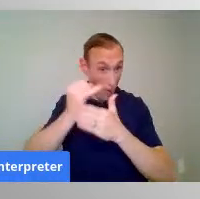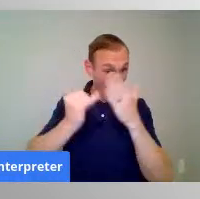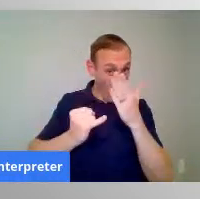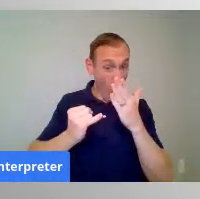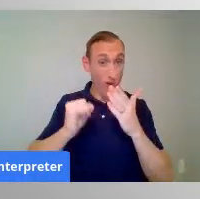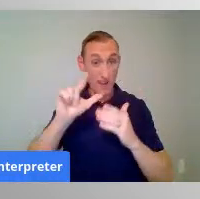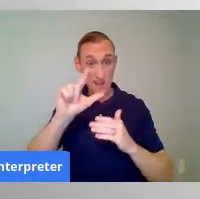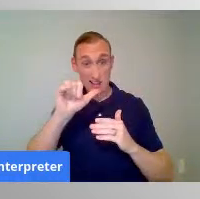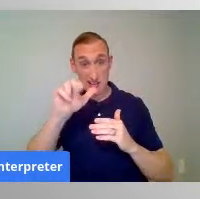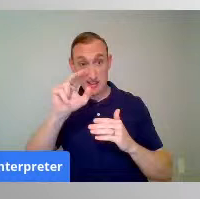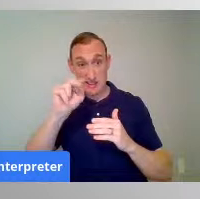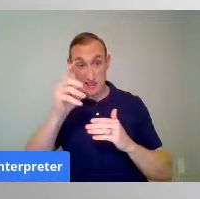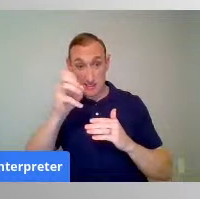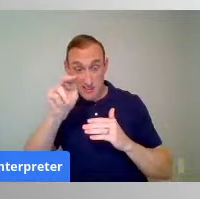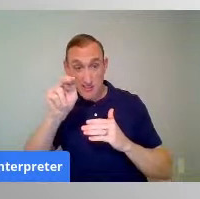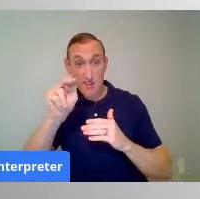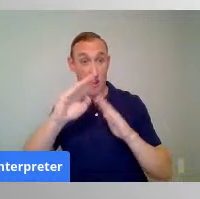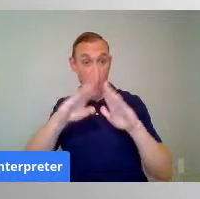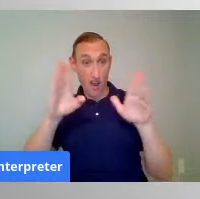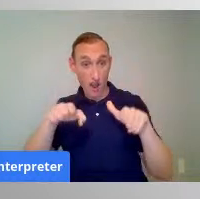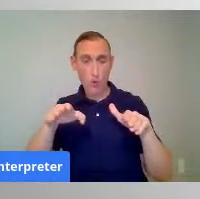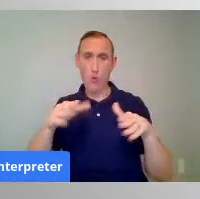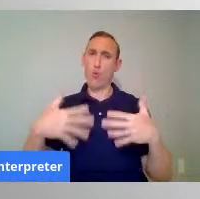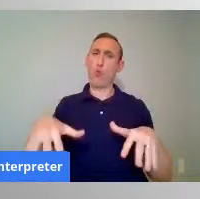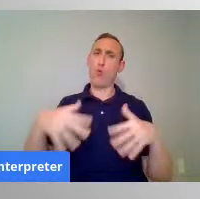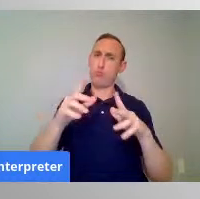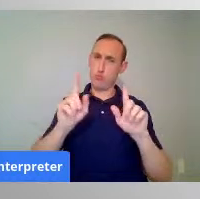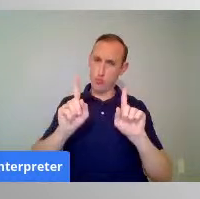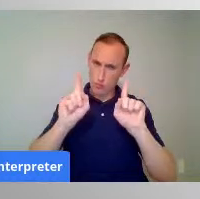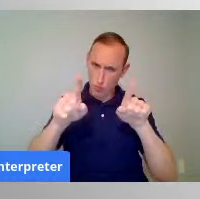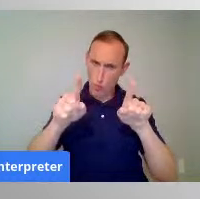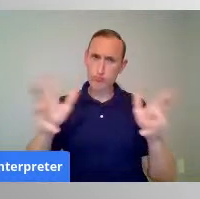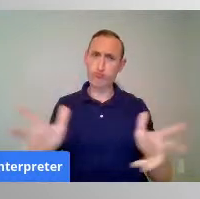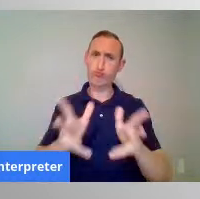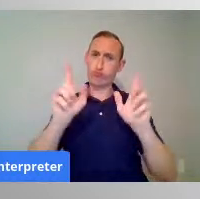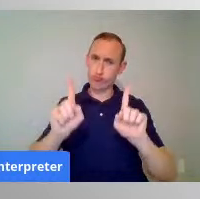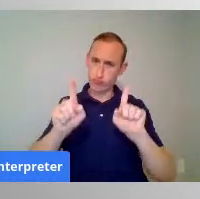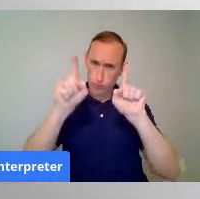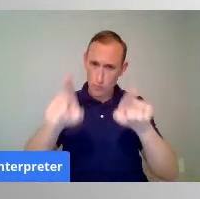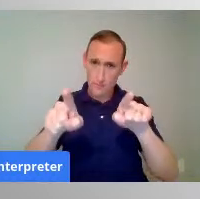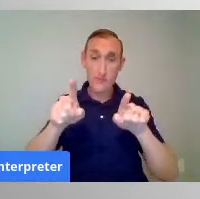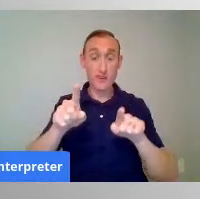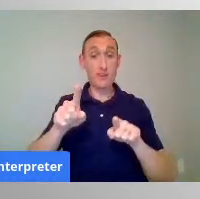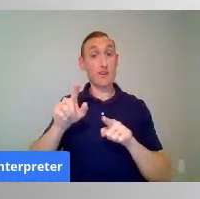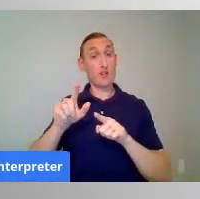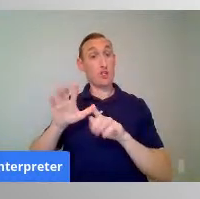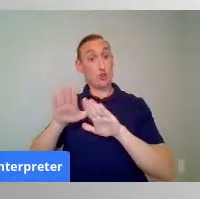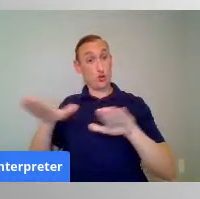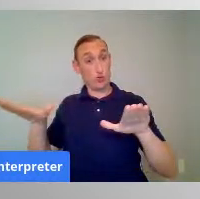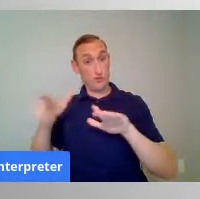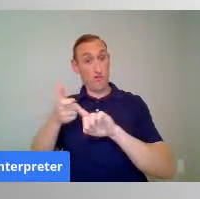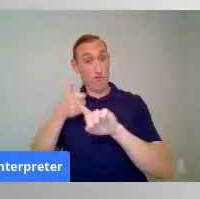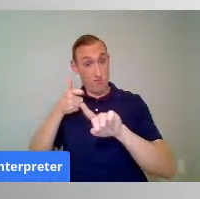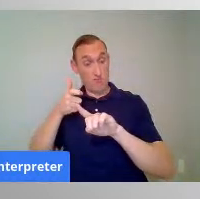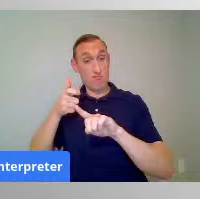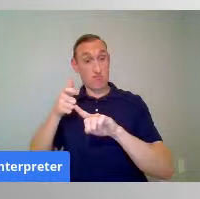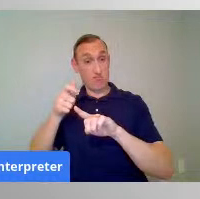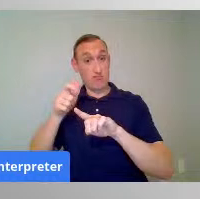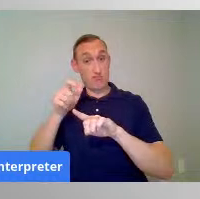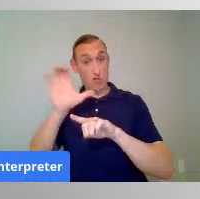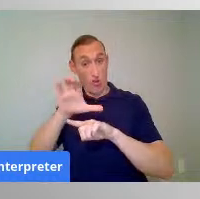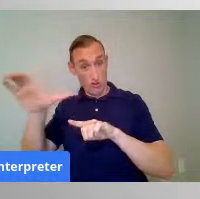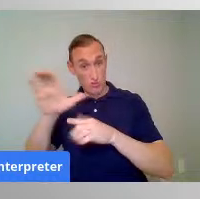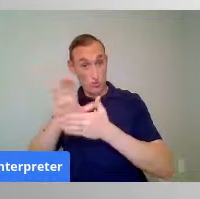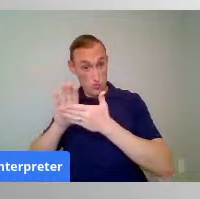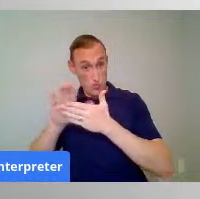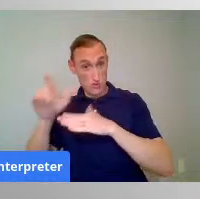walk in with a parent to a gallery the size of the Linden House and see their own artwork on the wall displayed. Their